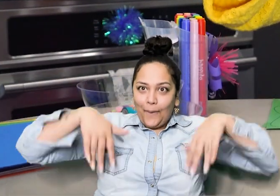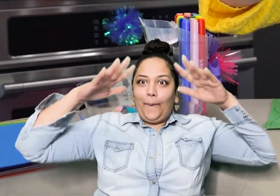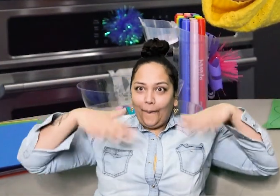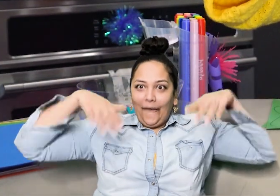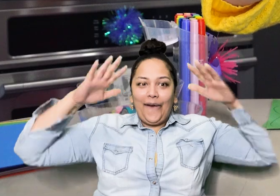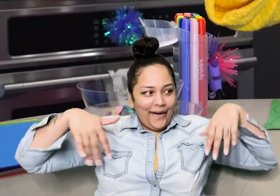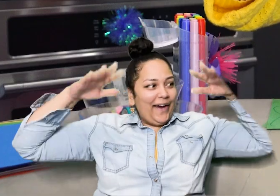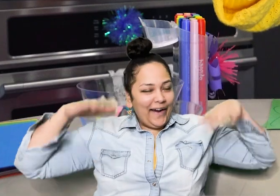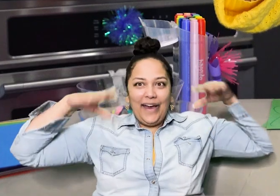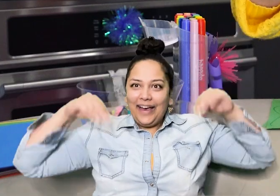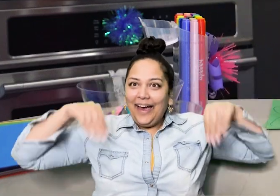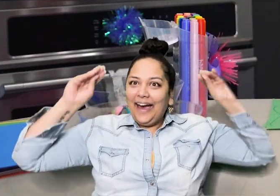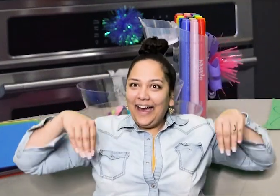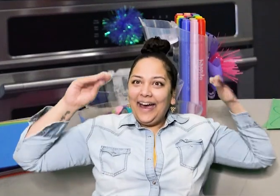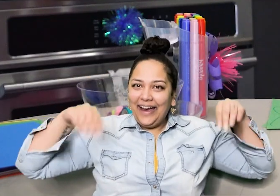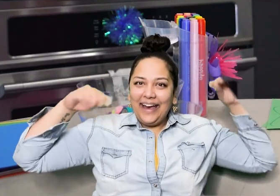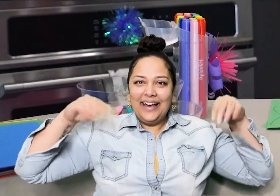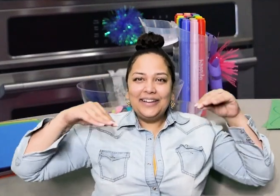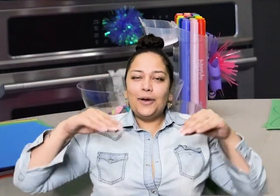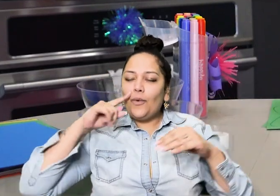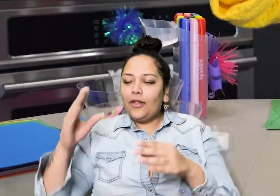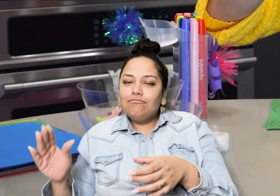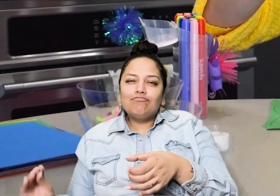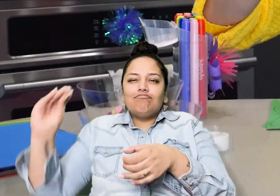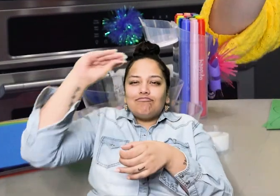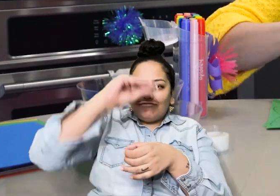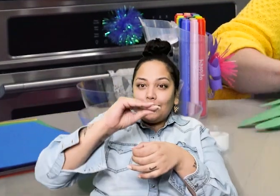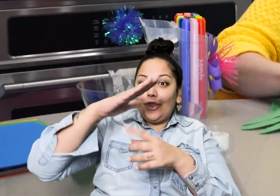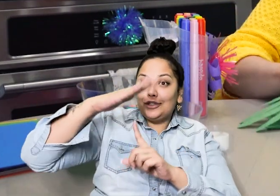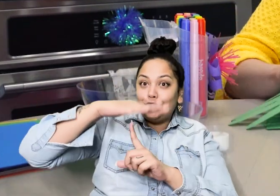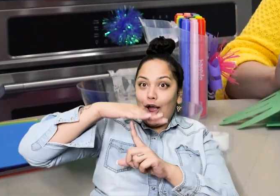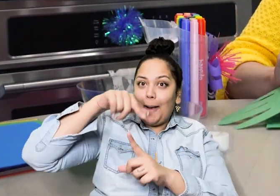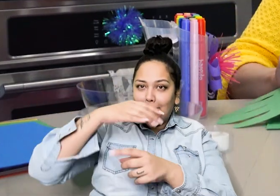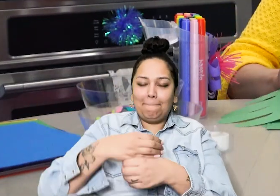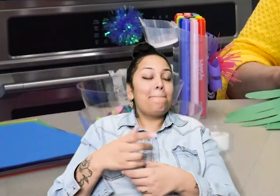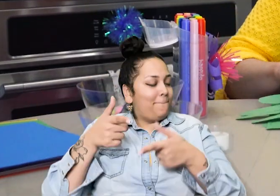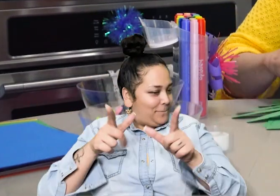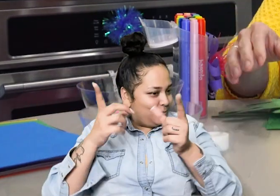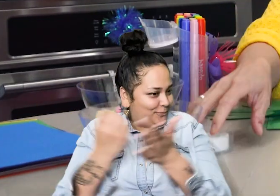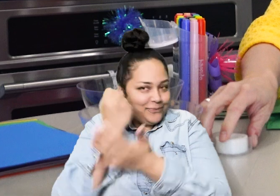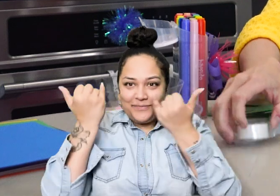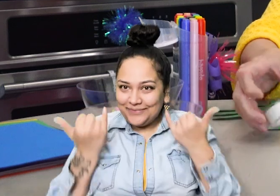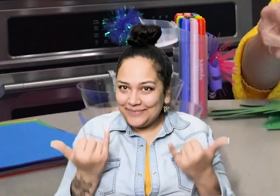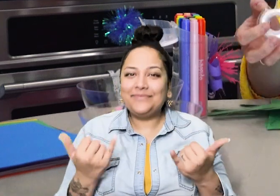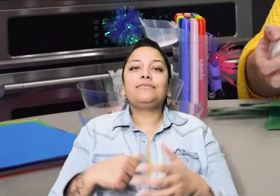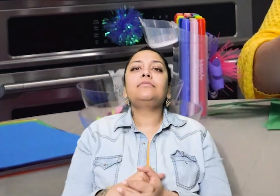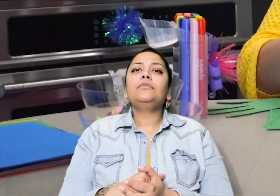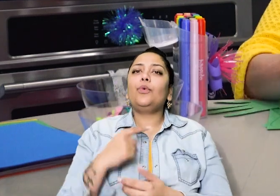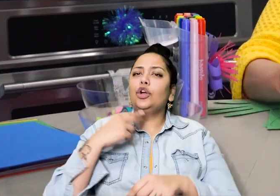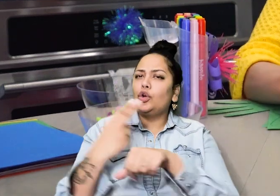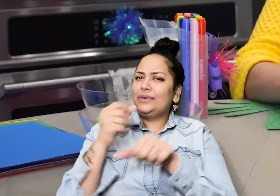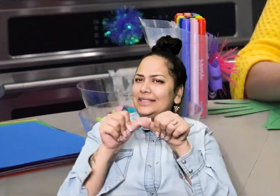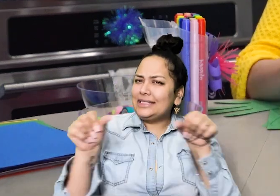these leaves are kind of like that. We'll put those on top. So, let's do that now. So we're gonna use